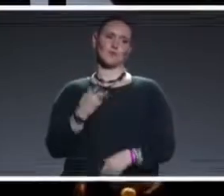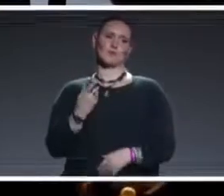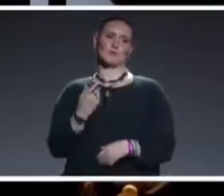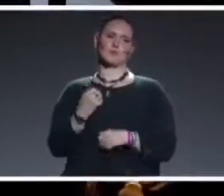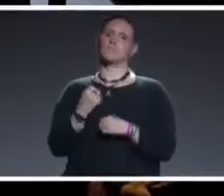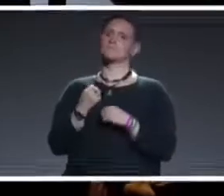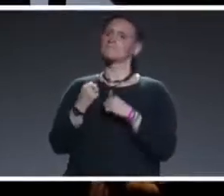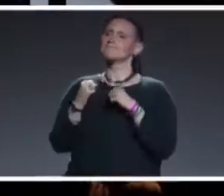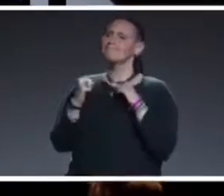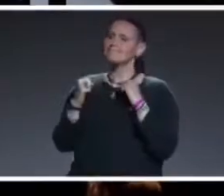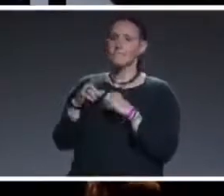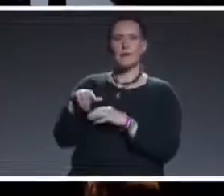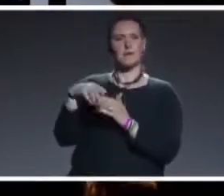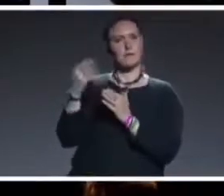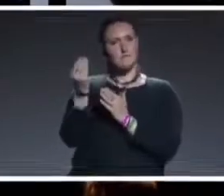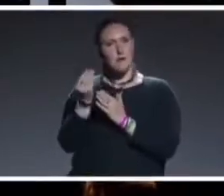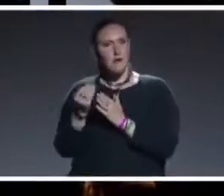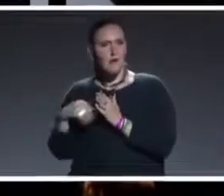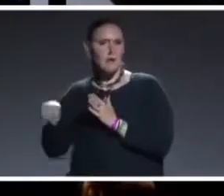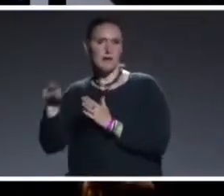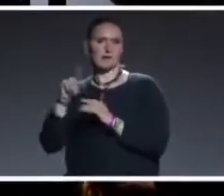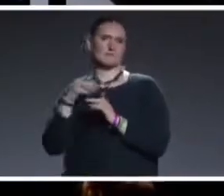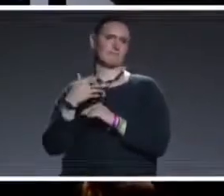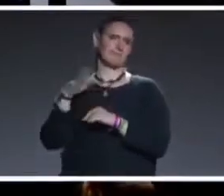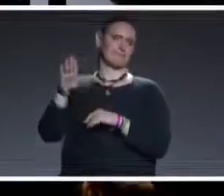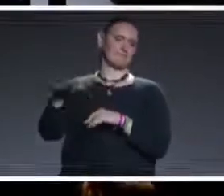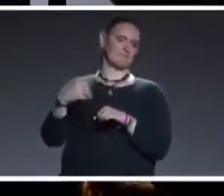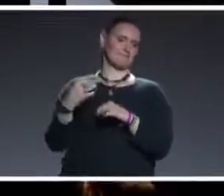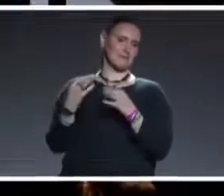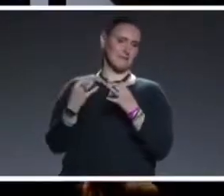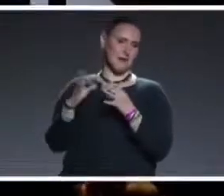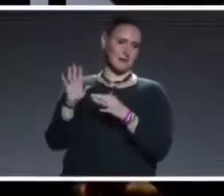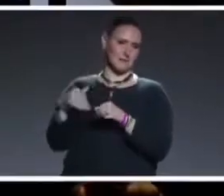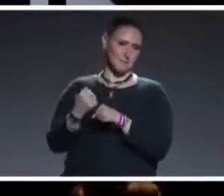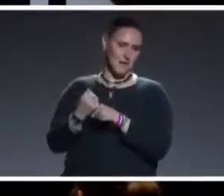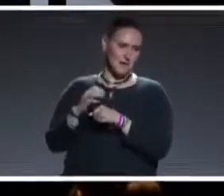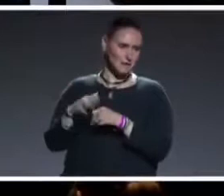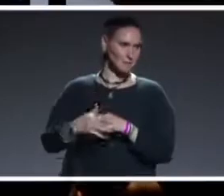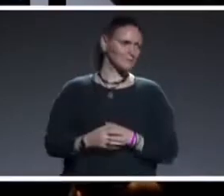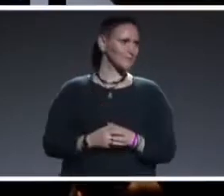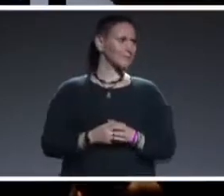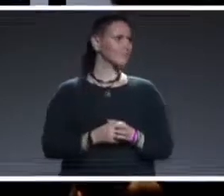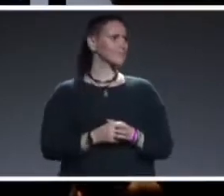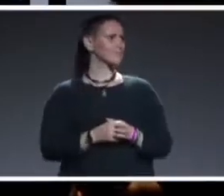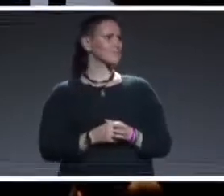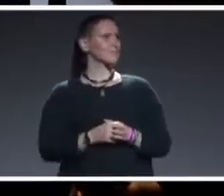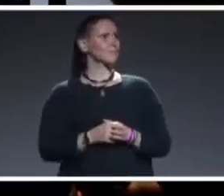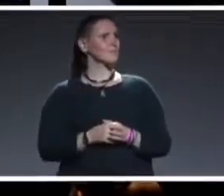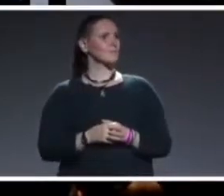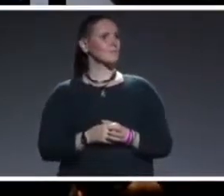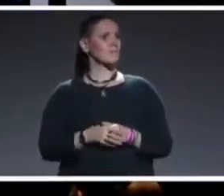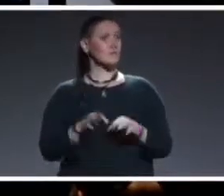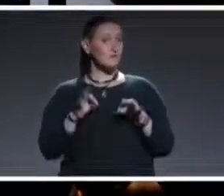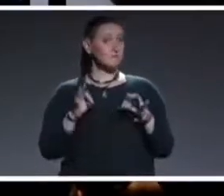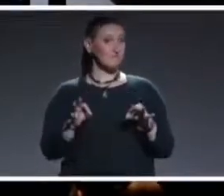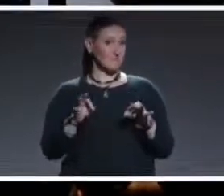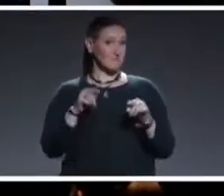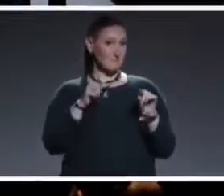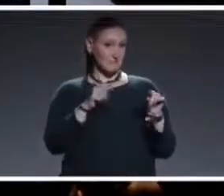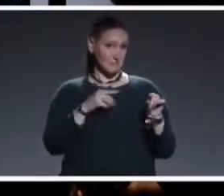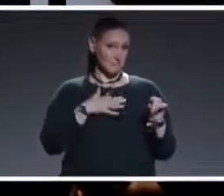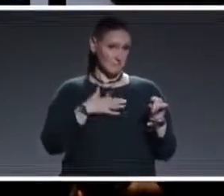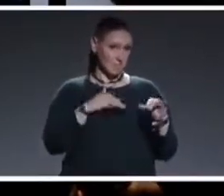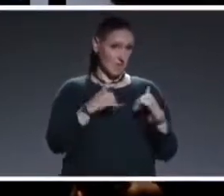to do her thing. And you know, then this other thing happened with my parents,